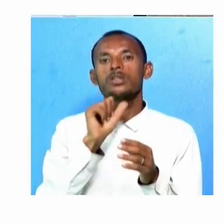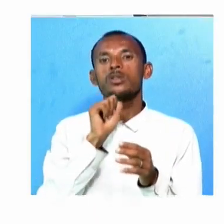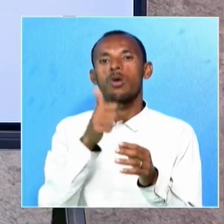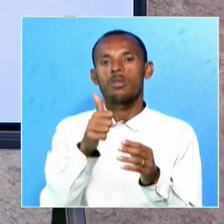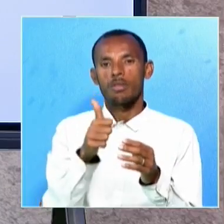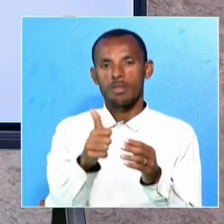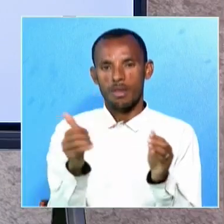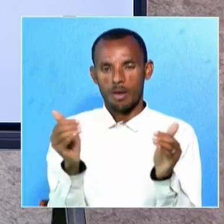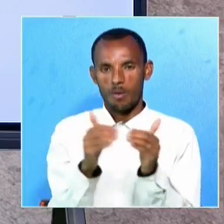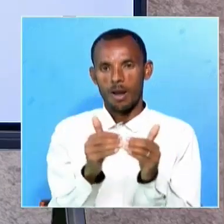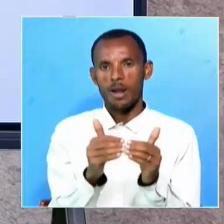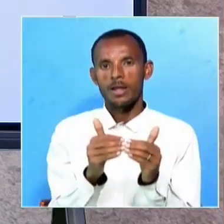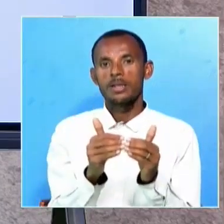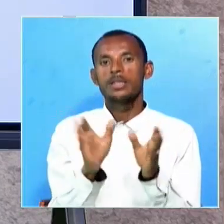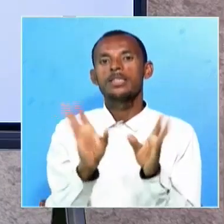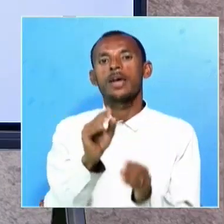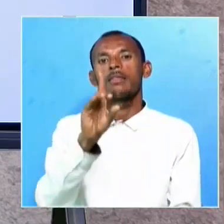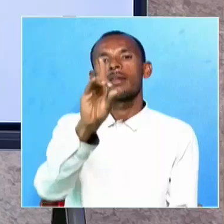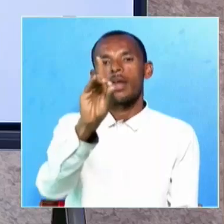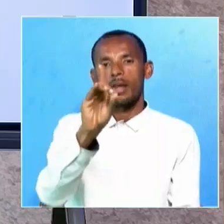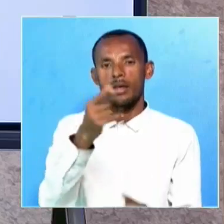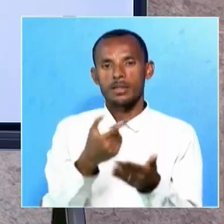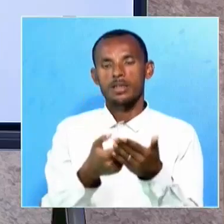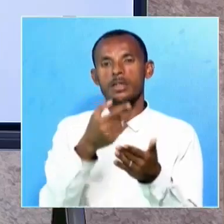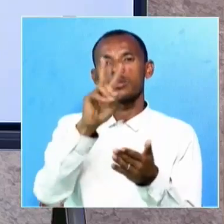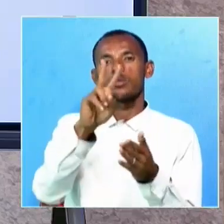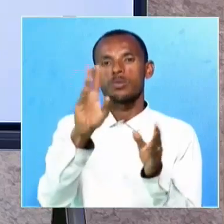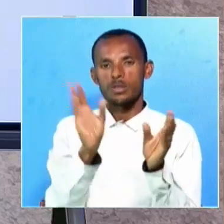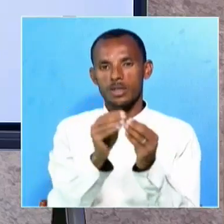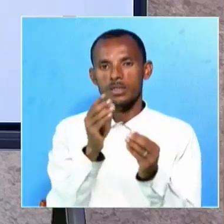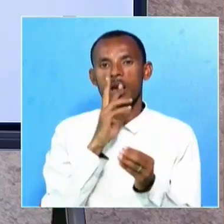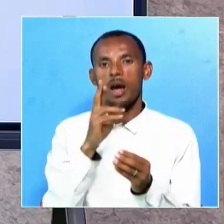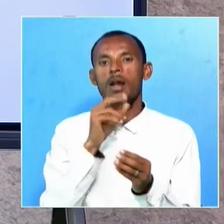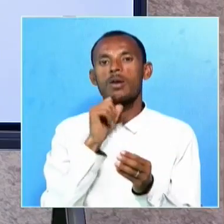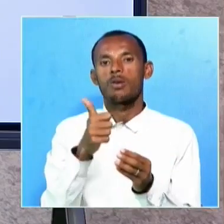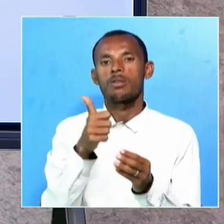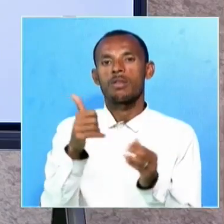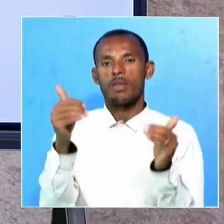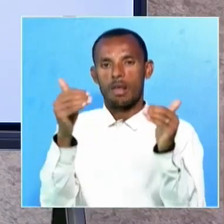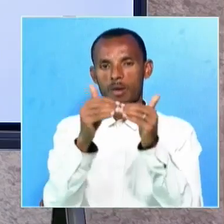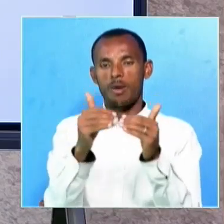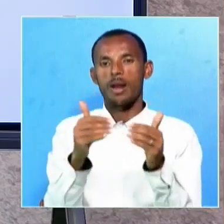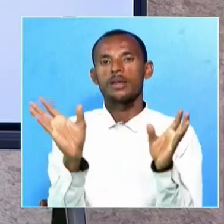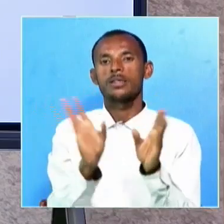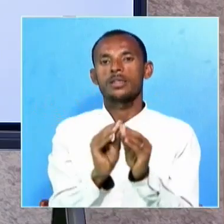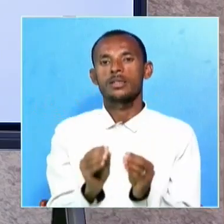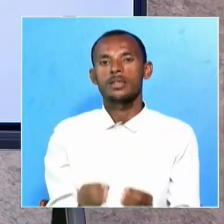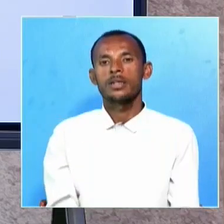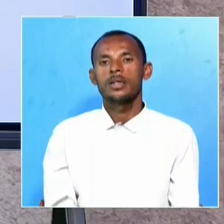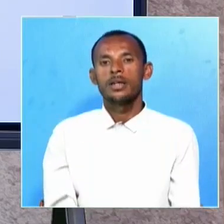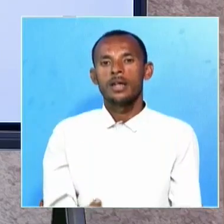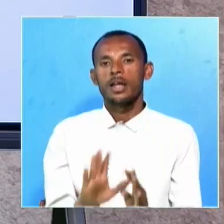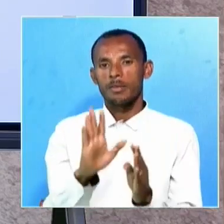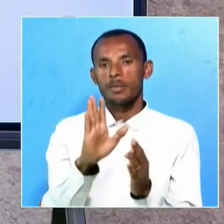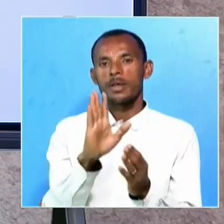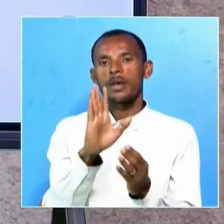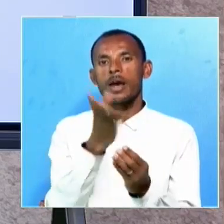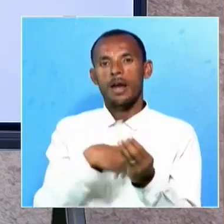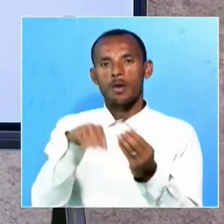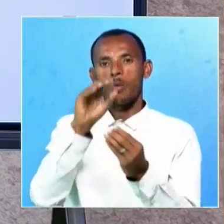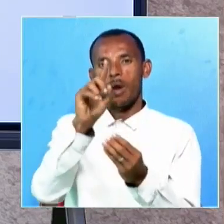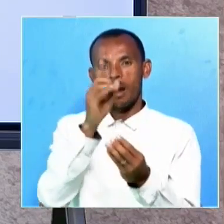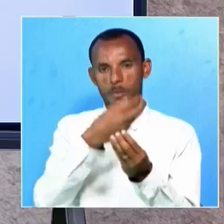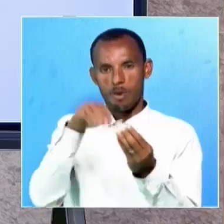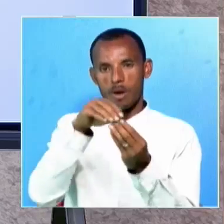with set D. These two sets are not equal sets. Now, let me add one more